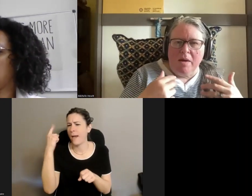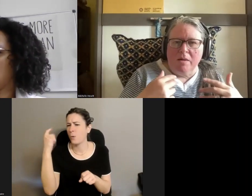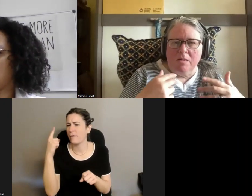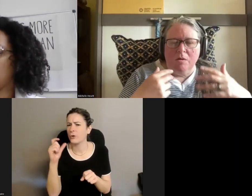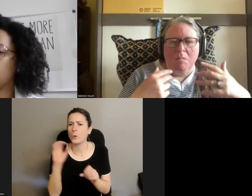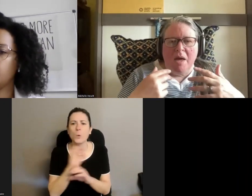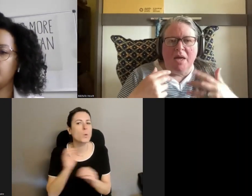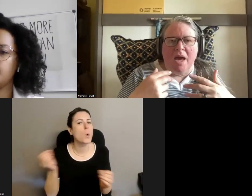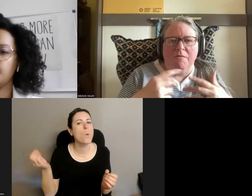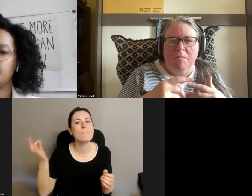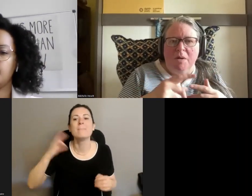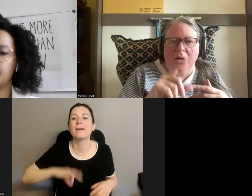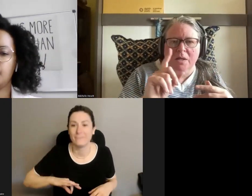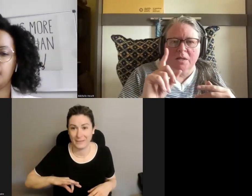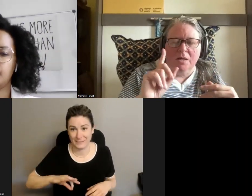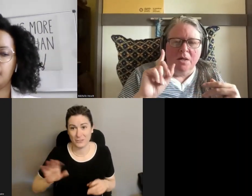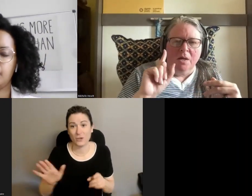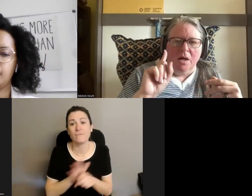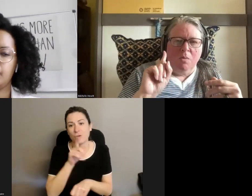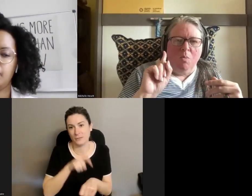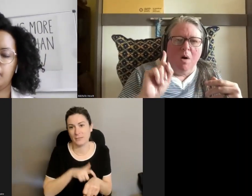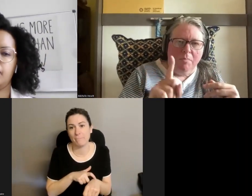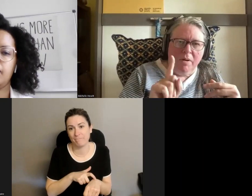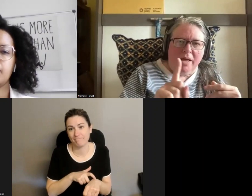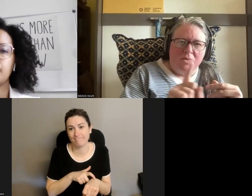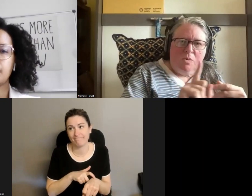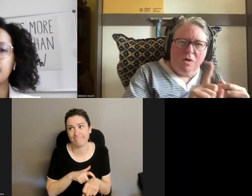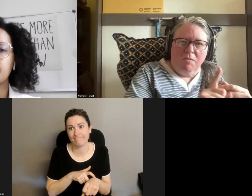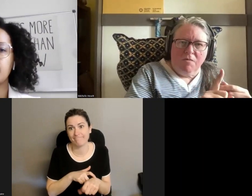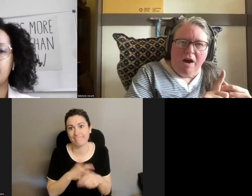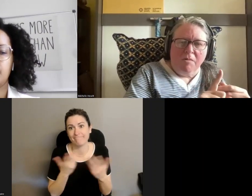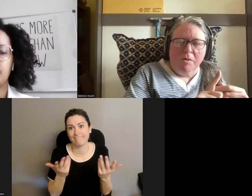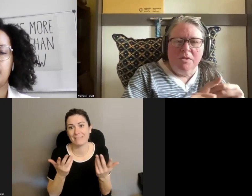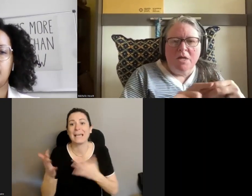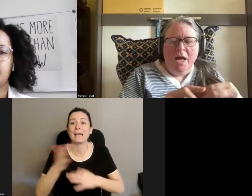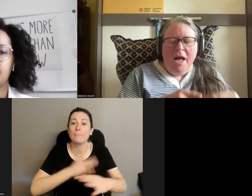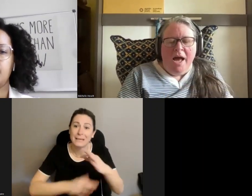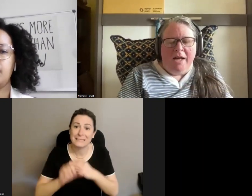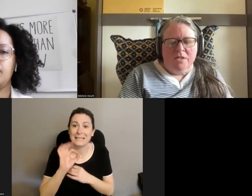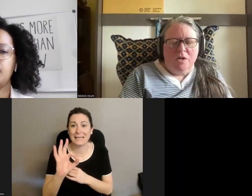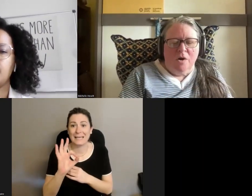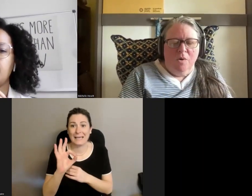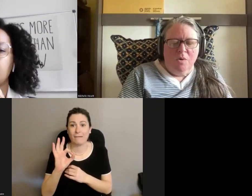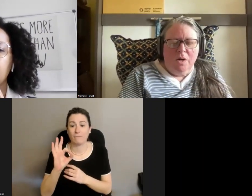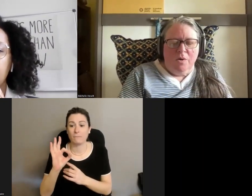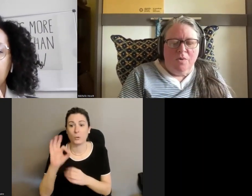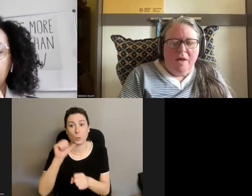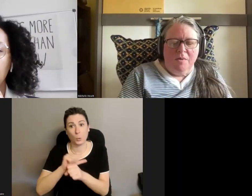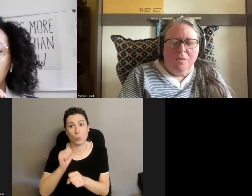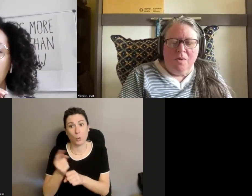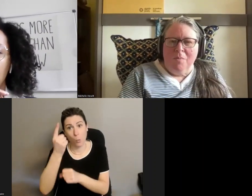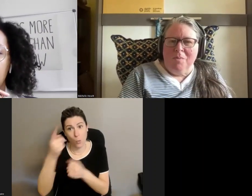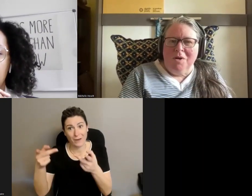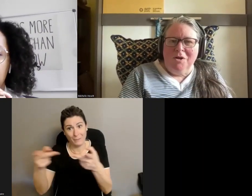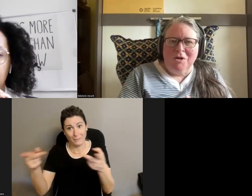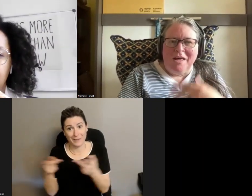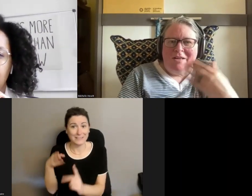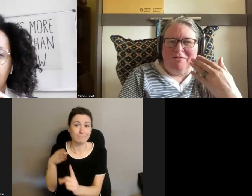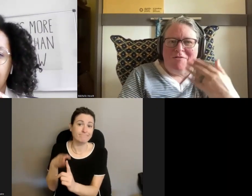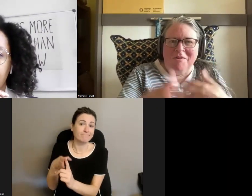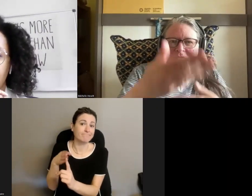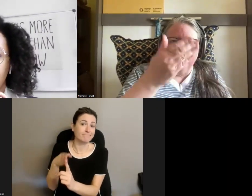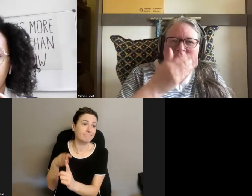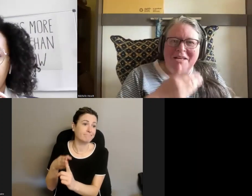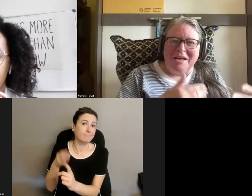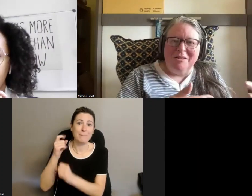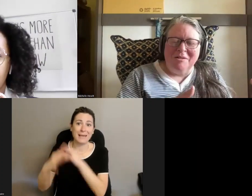employer that you may get from being in a one-place work environment. And so, you know, then when we look at